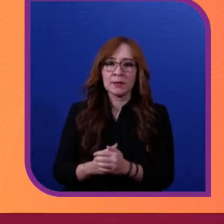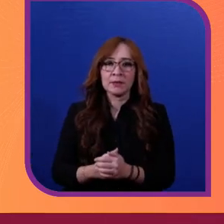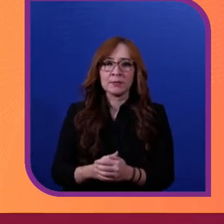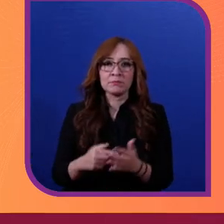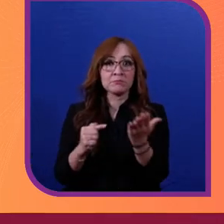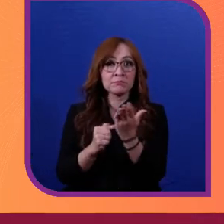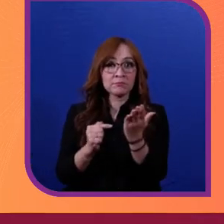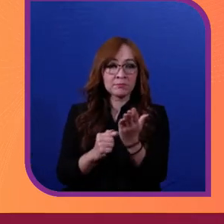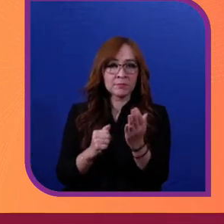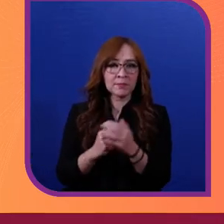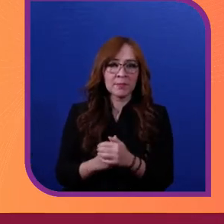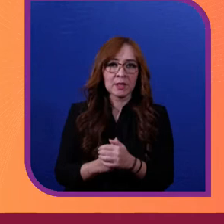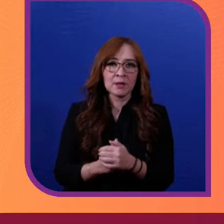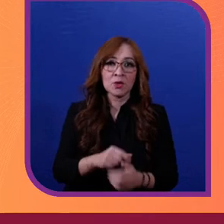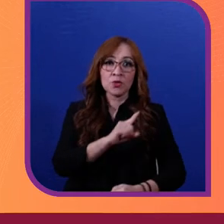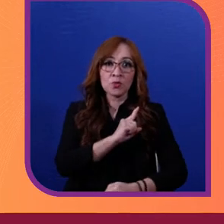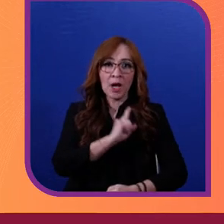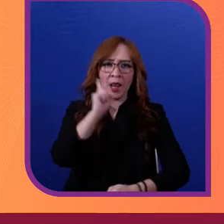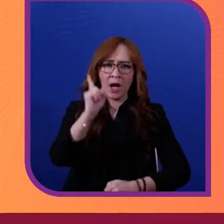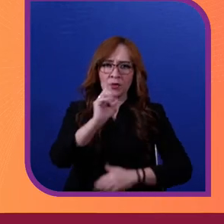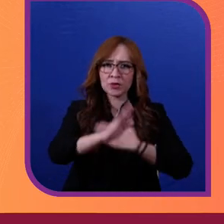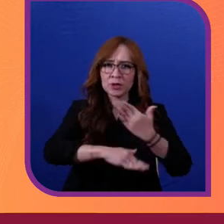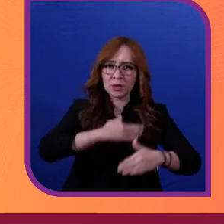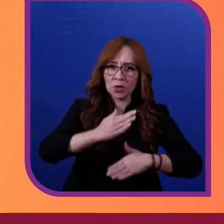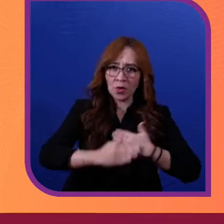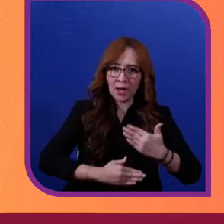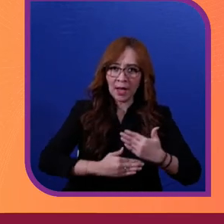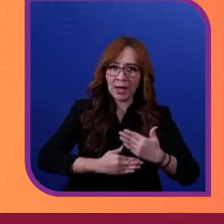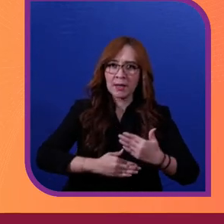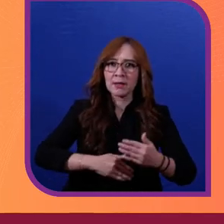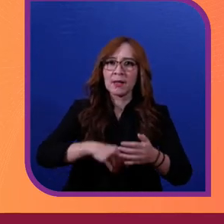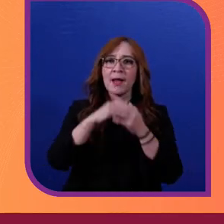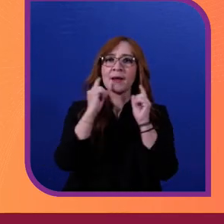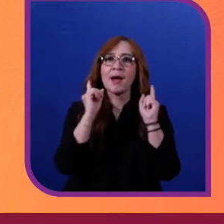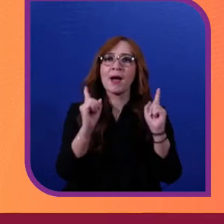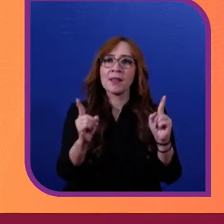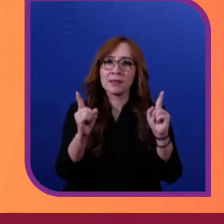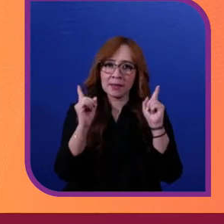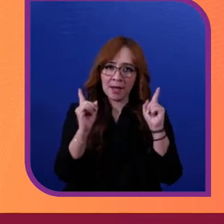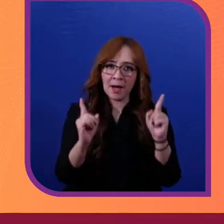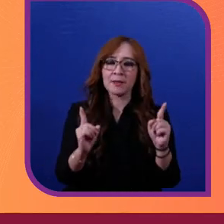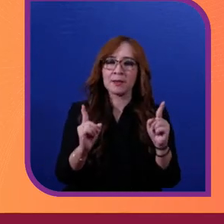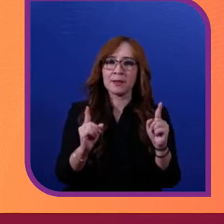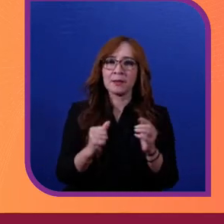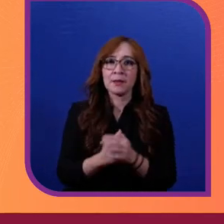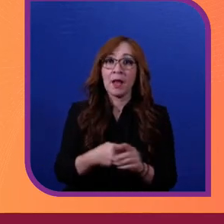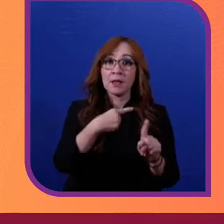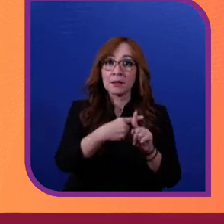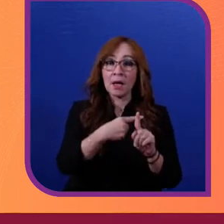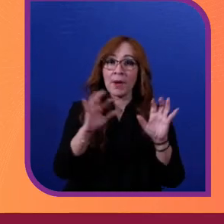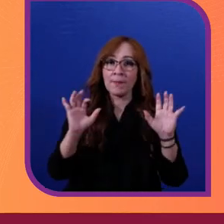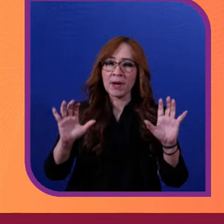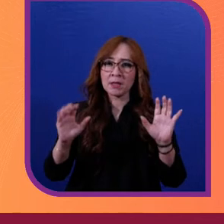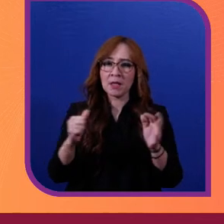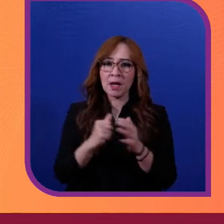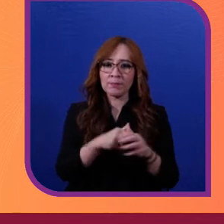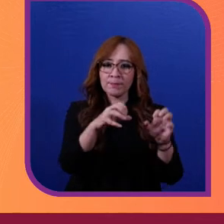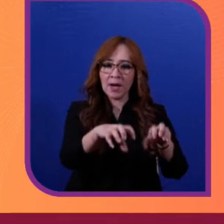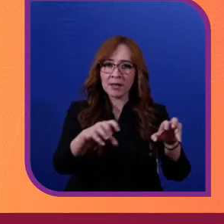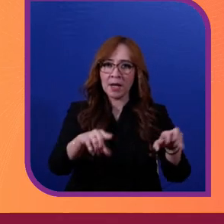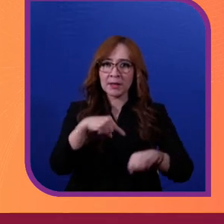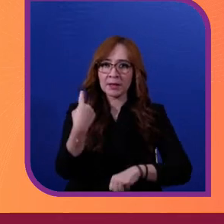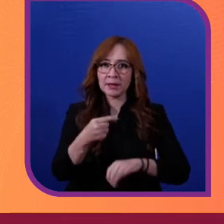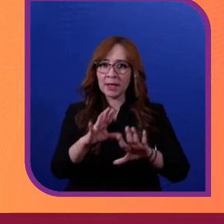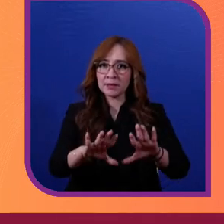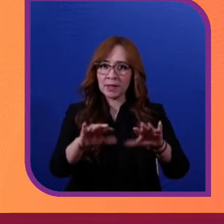nn Moan more and hear skin products available good also a b